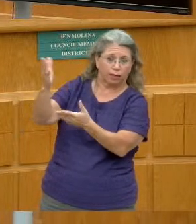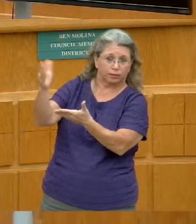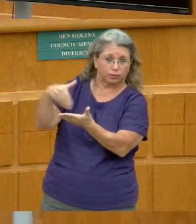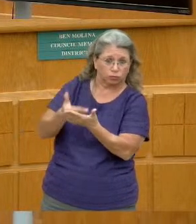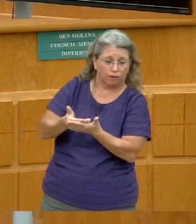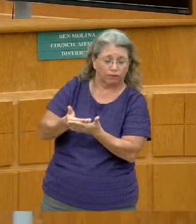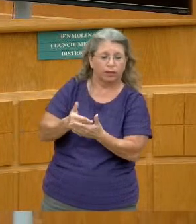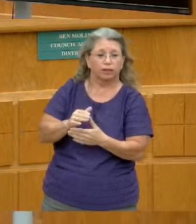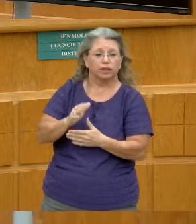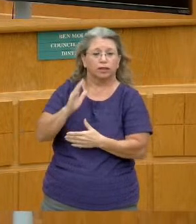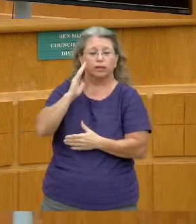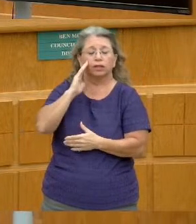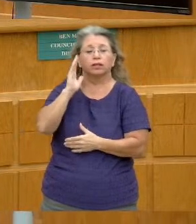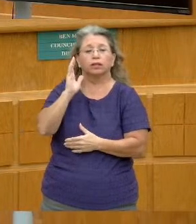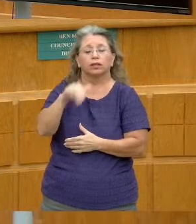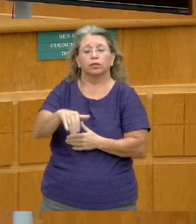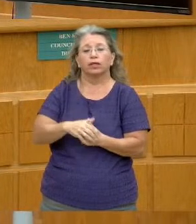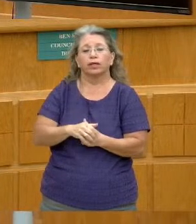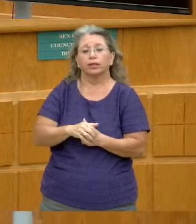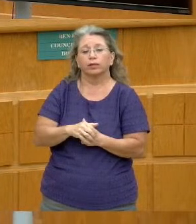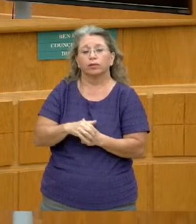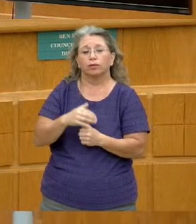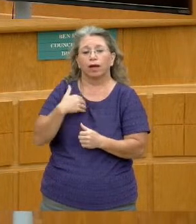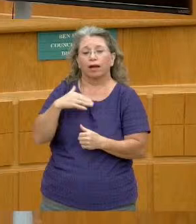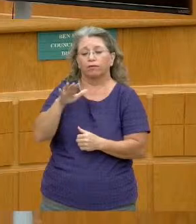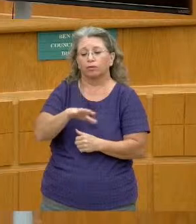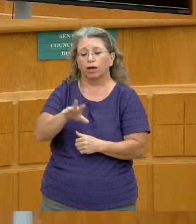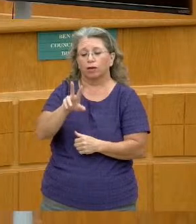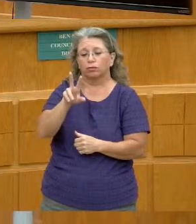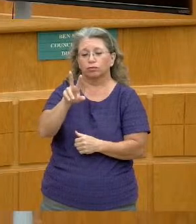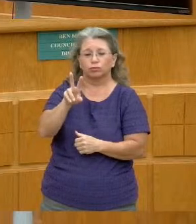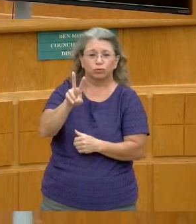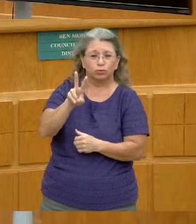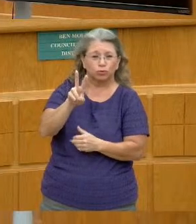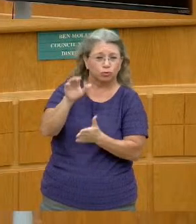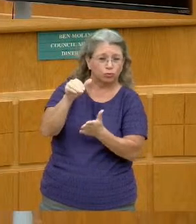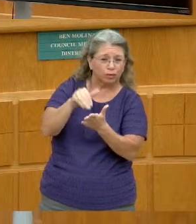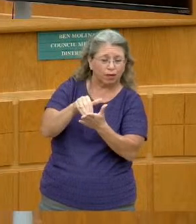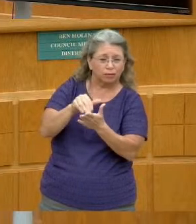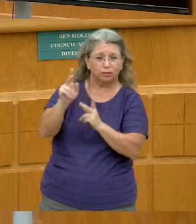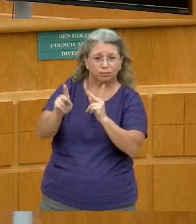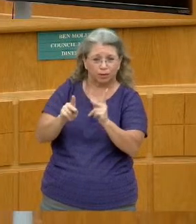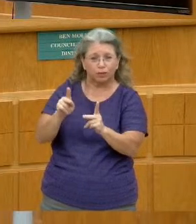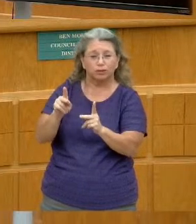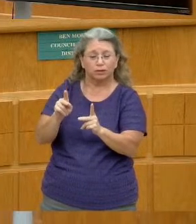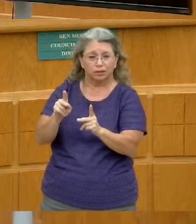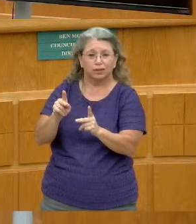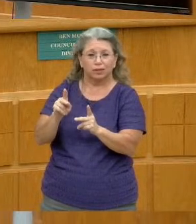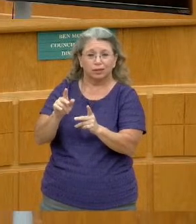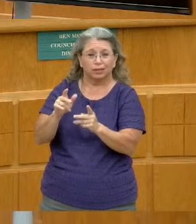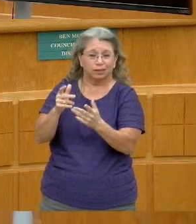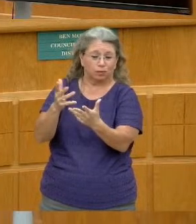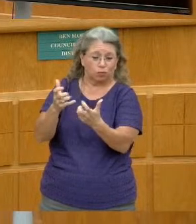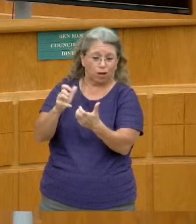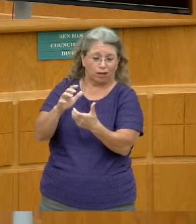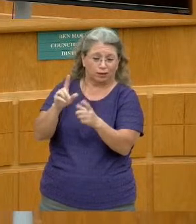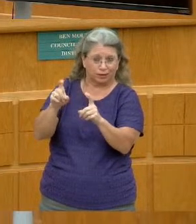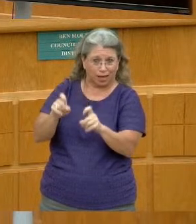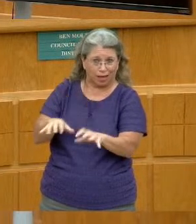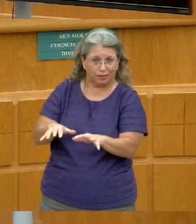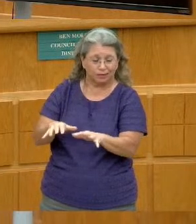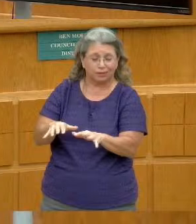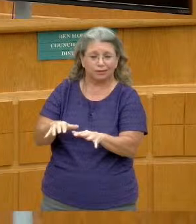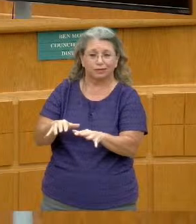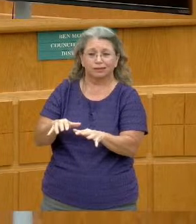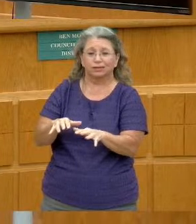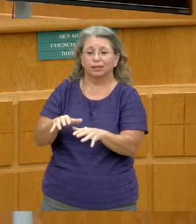thousand, like 2,000, that want to be tested, and we were going to test a significant number tomorrow, but that